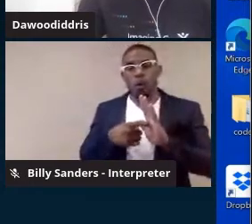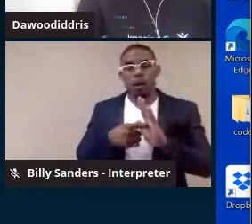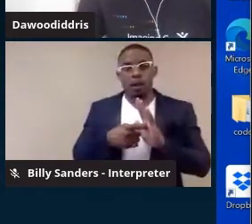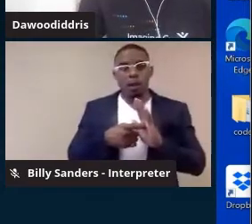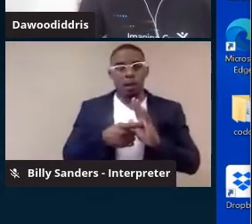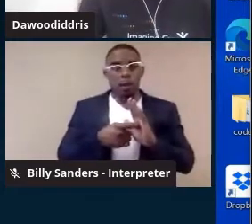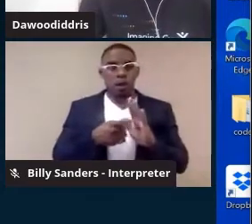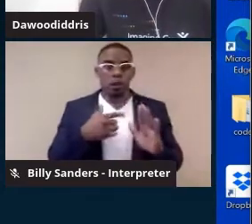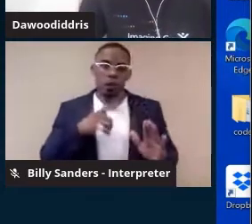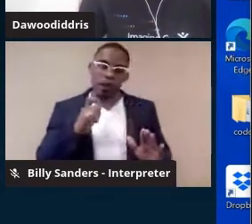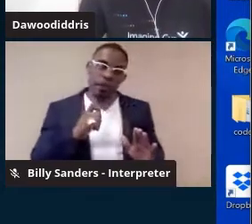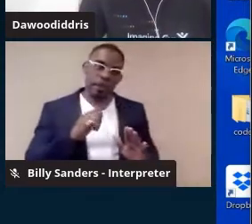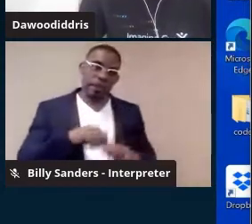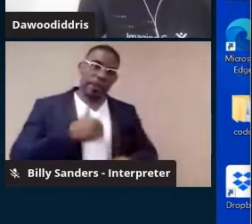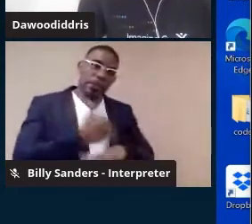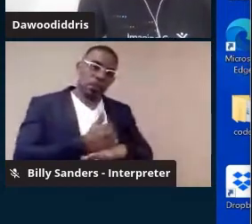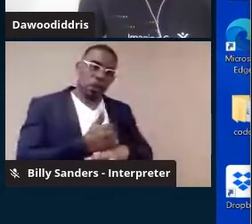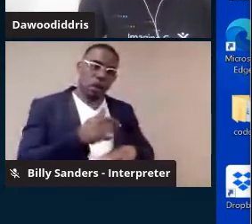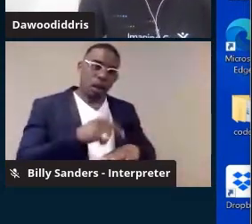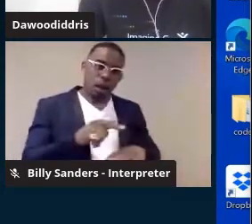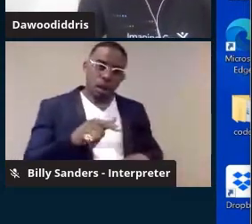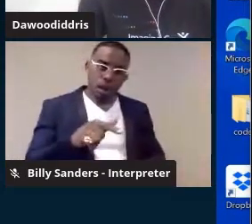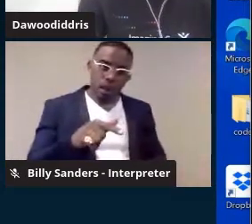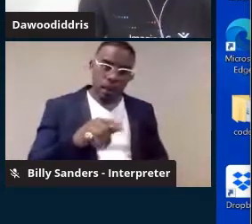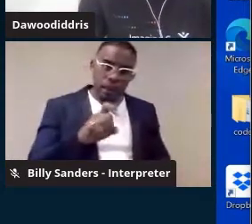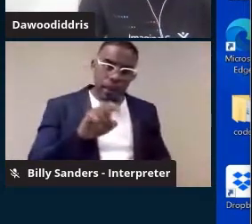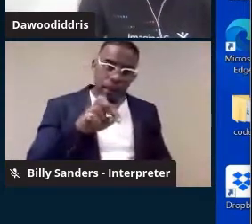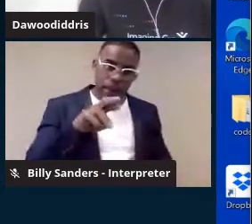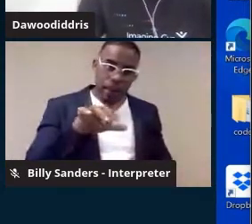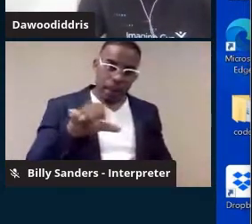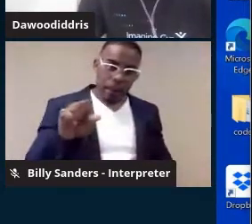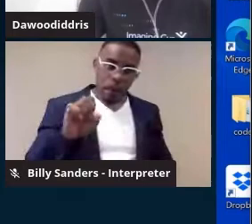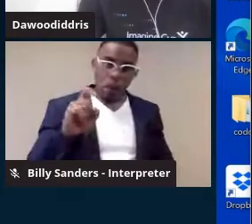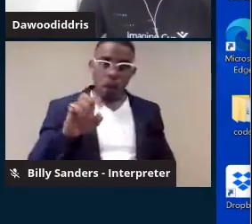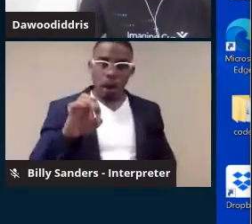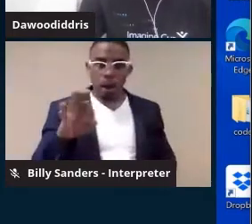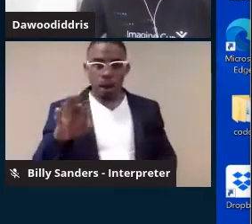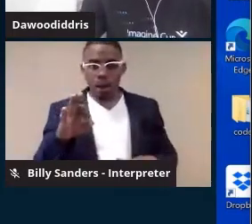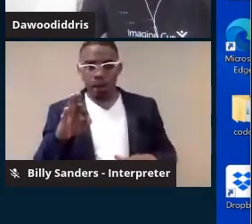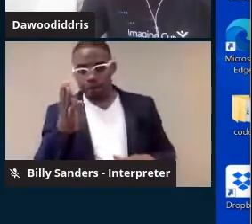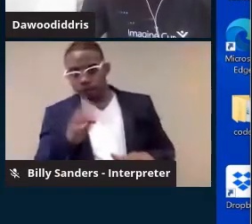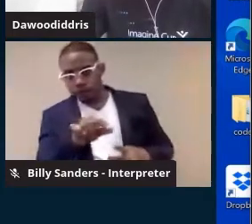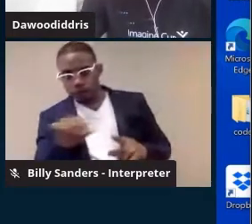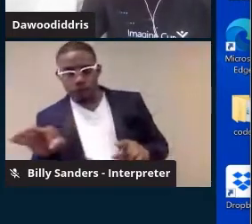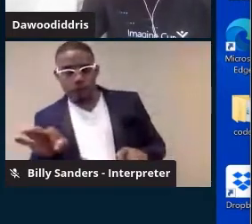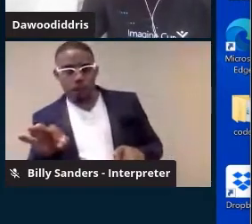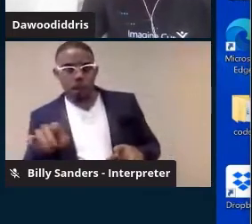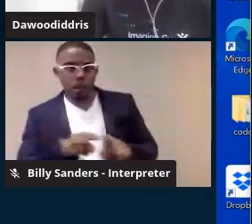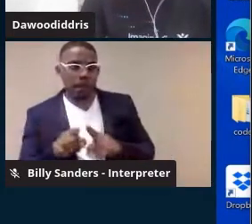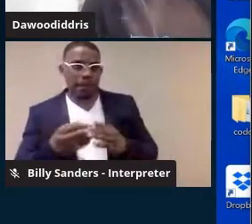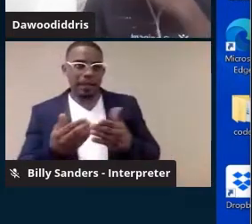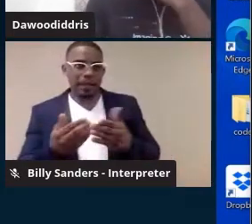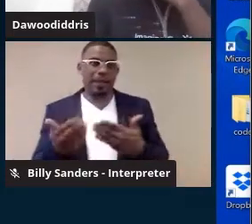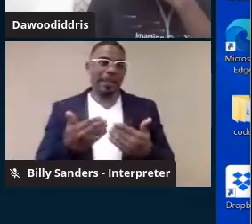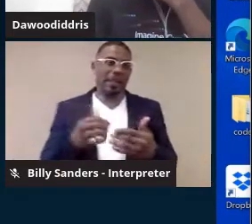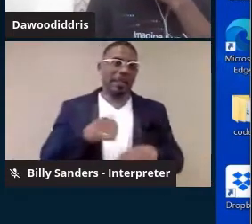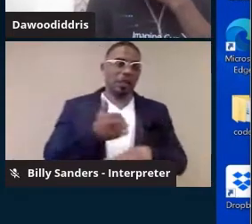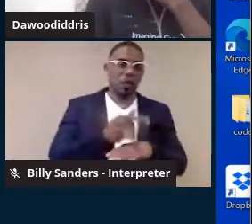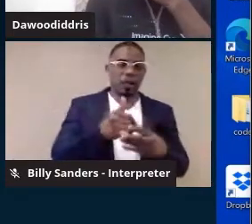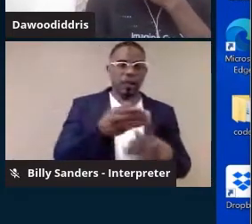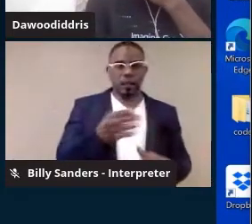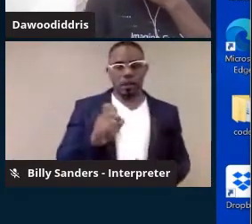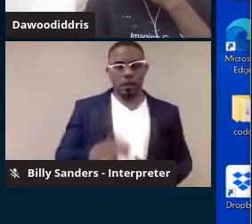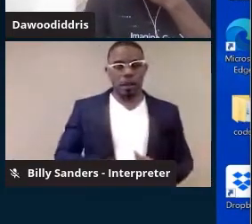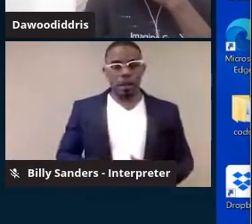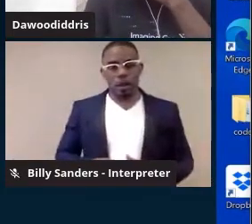we need to install Express as one of the popular framework, I'm just going to install that in here, okay?